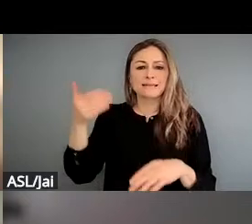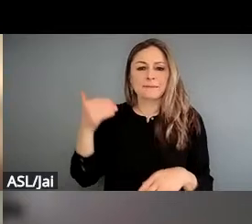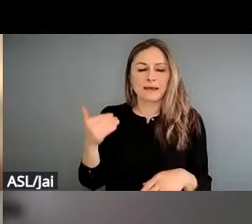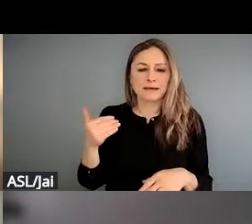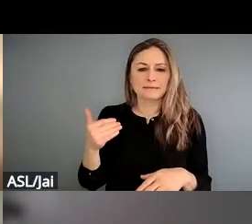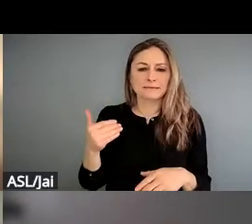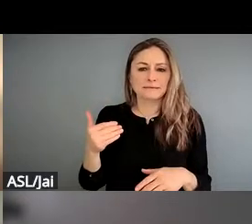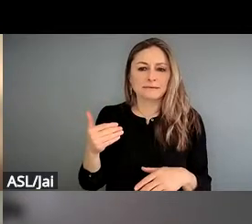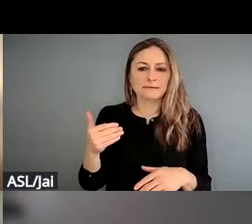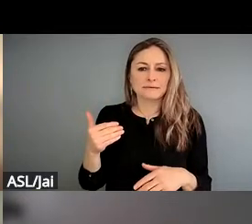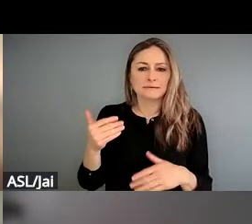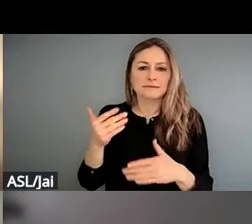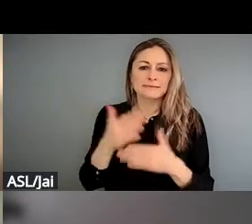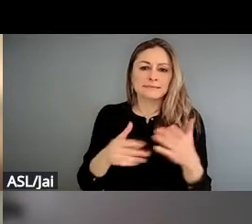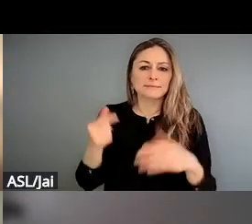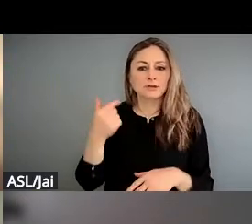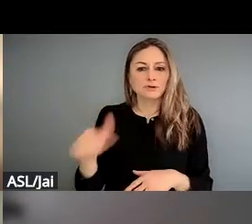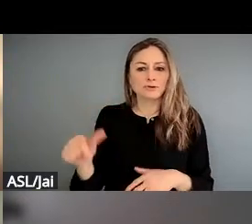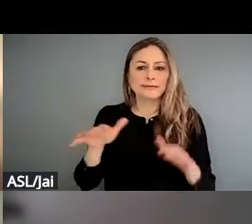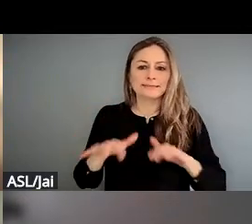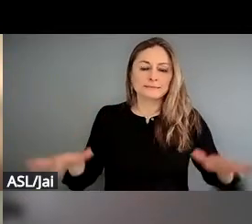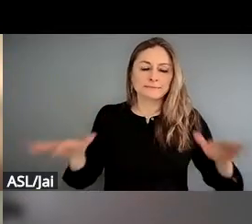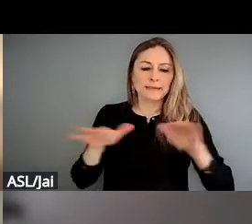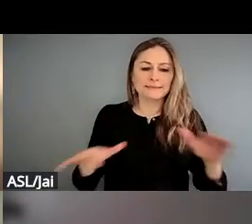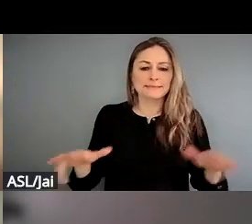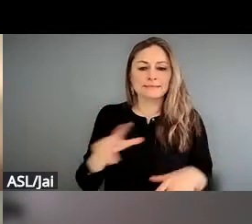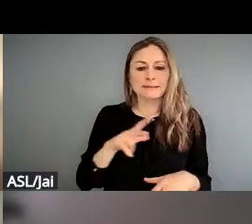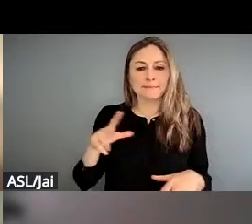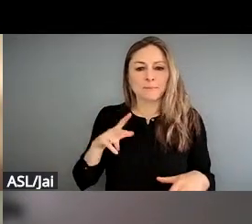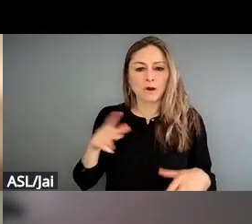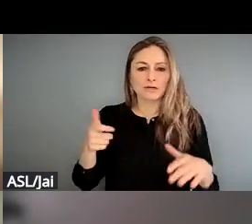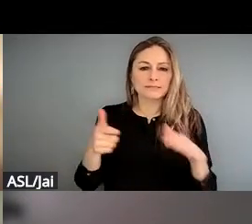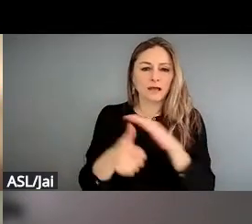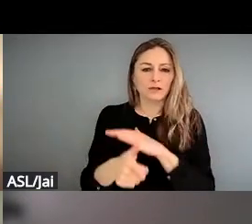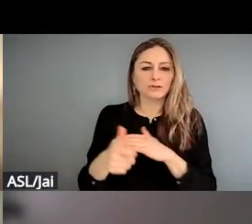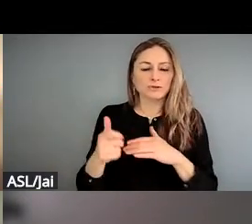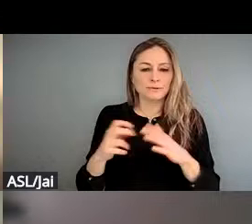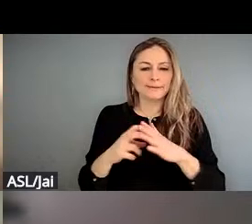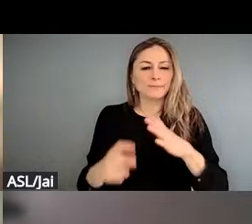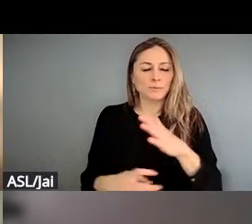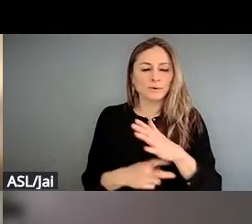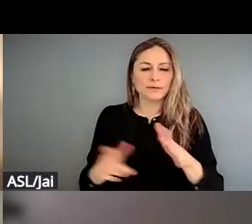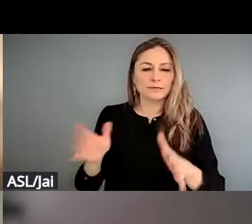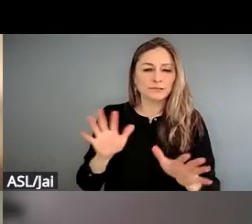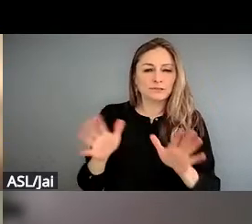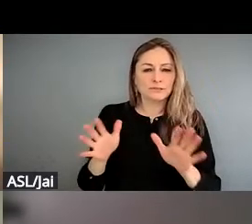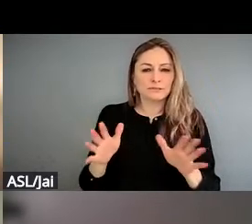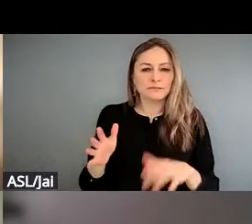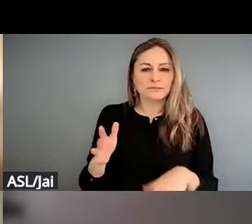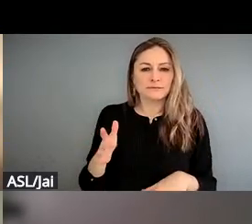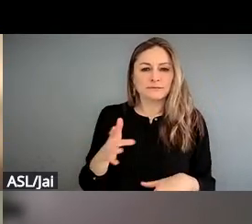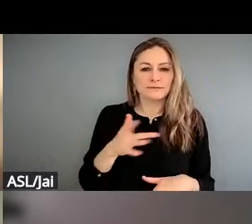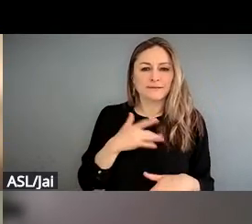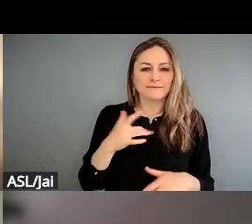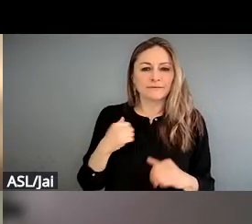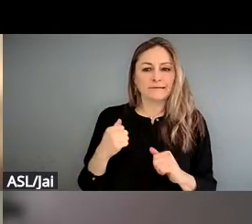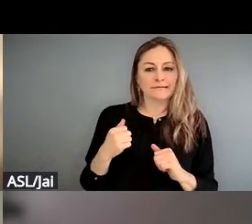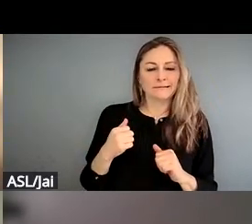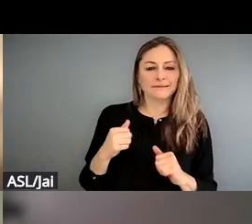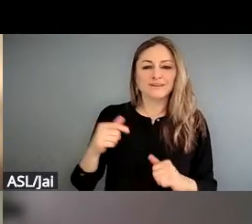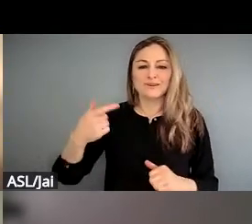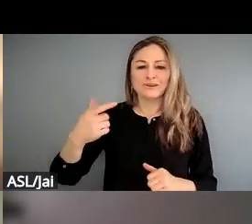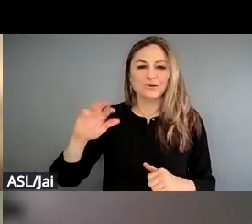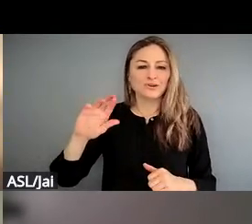the green spaces and parks and things under the bridges. So just, I kind of felt that nudge from, you know, Greg's not here, but I